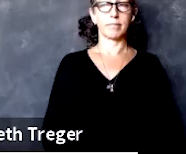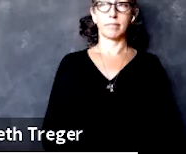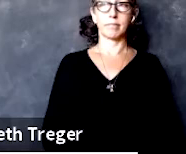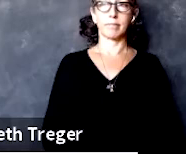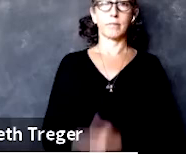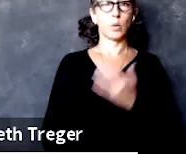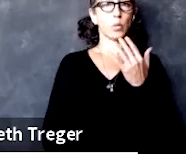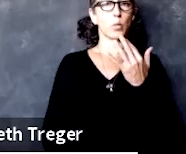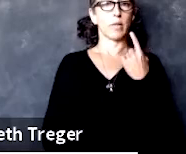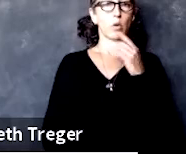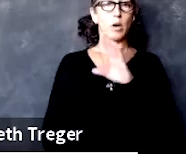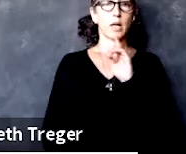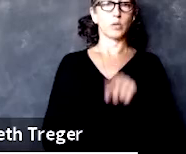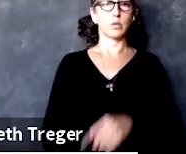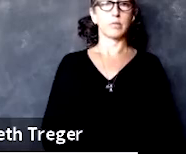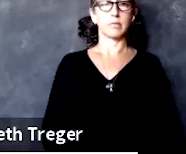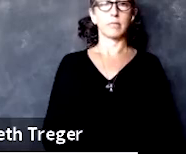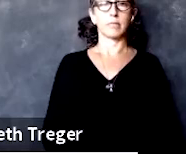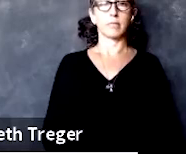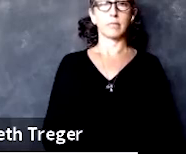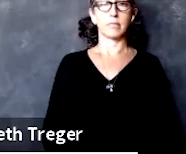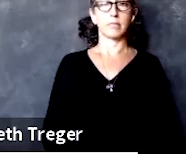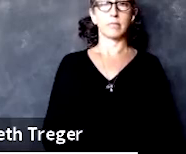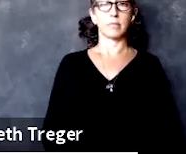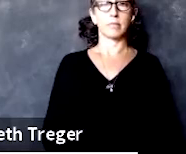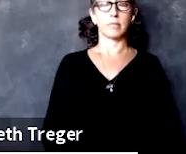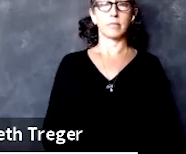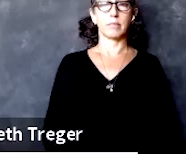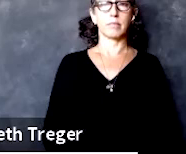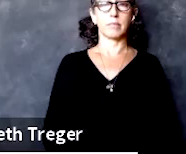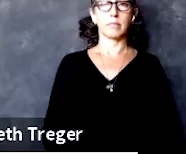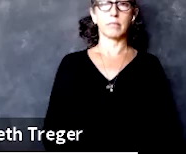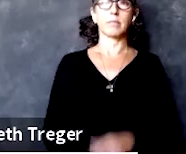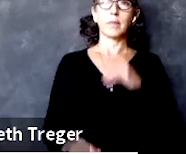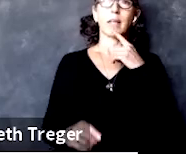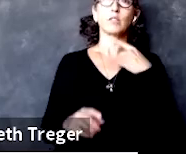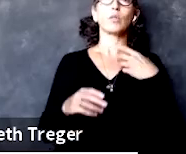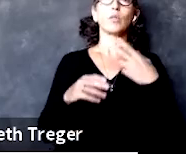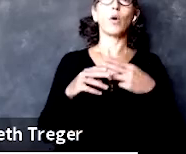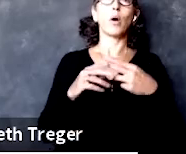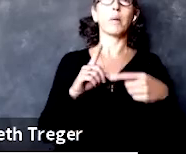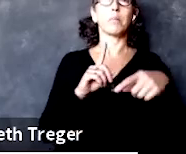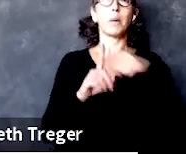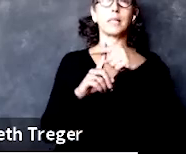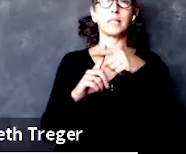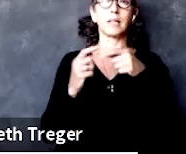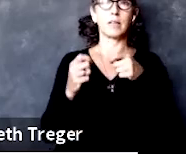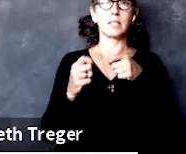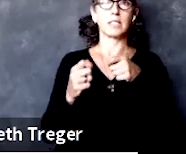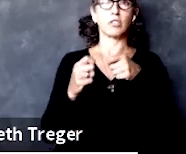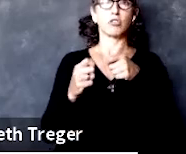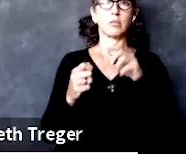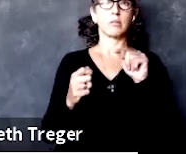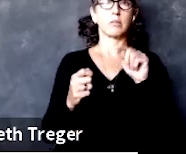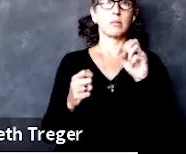are. And remember, that positive tension is what I call that, is good. And even if the legislator agrees with you,